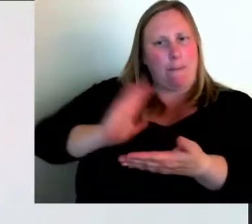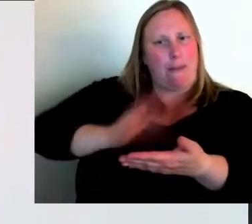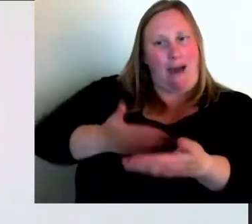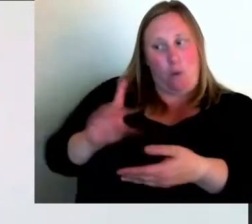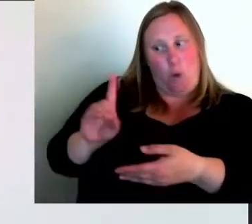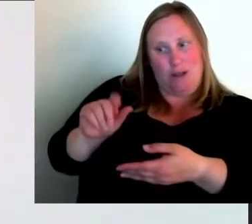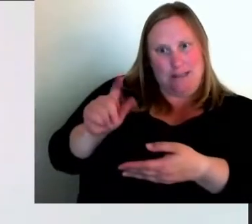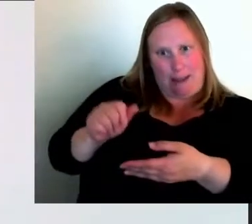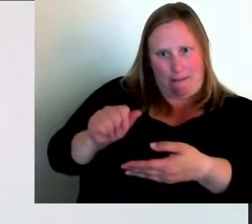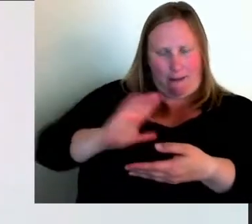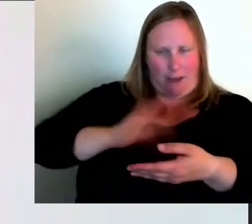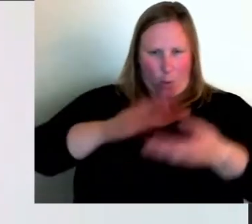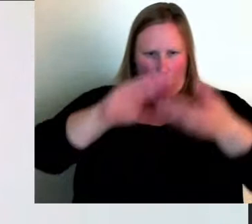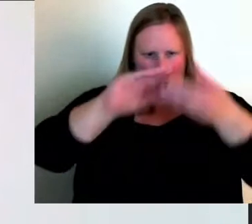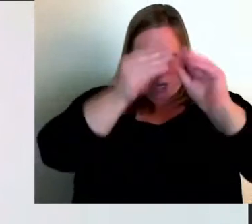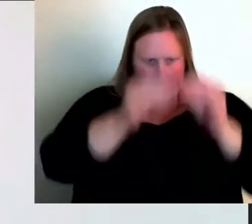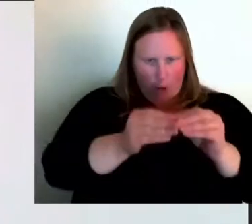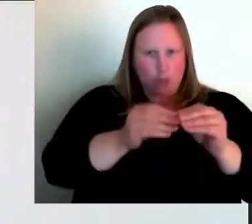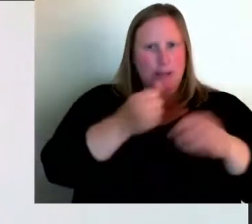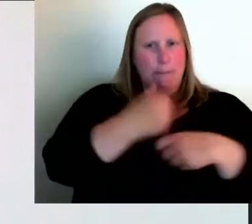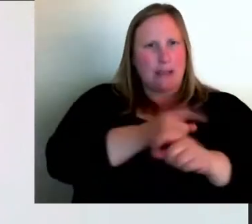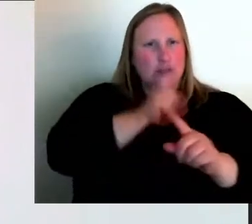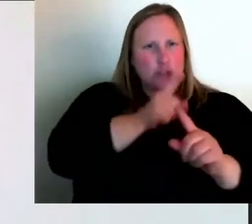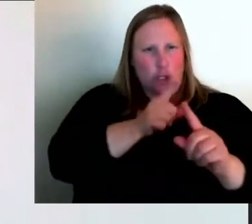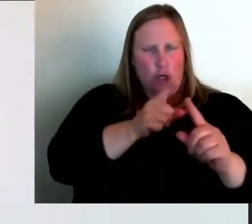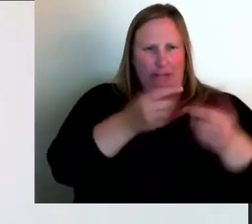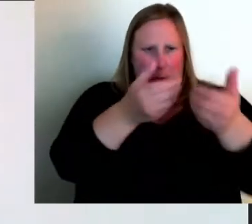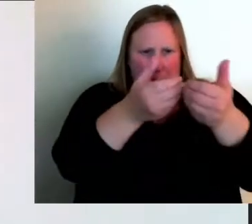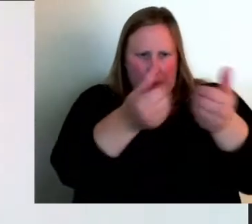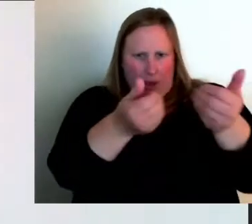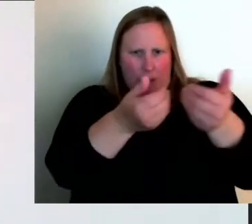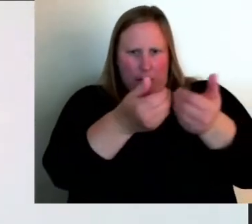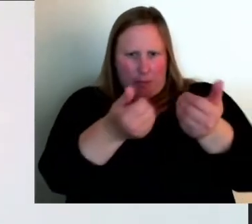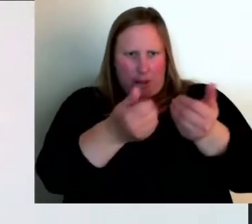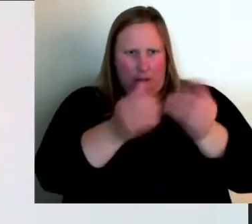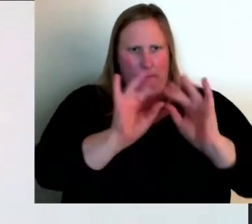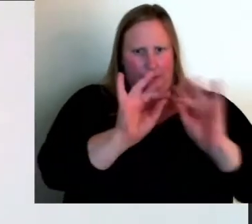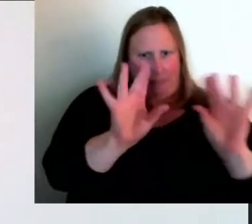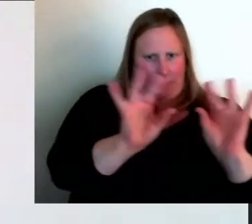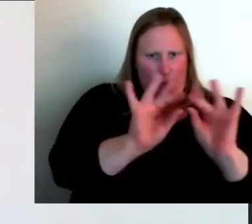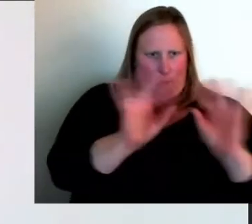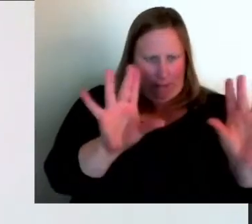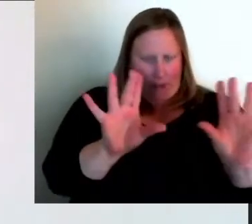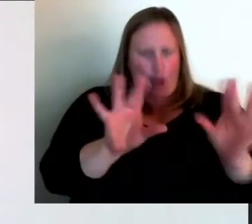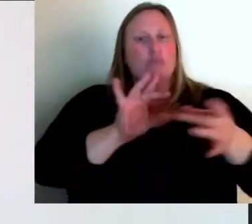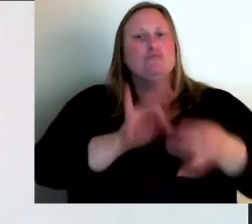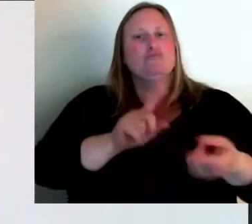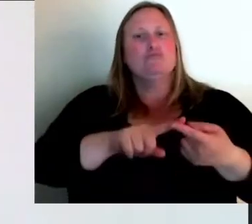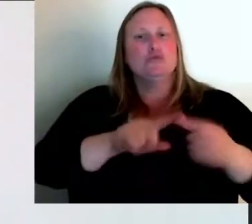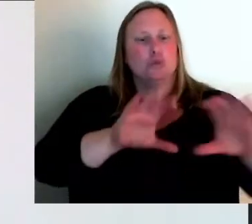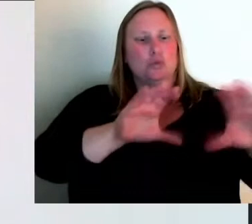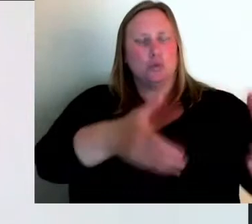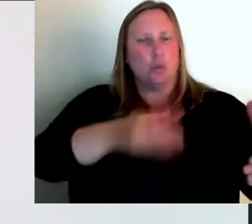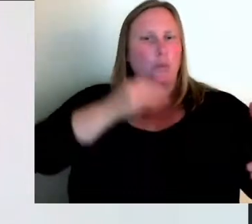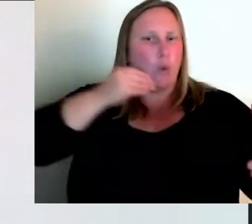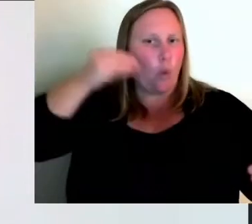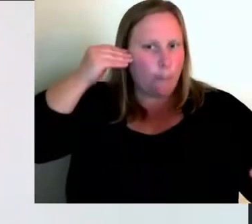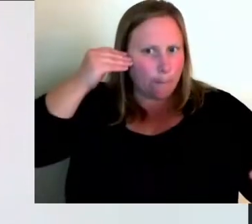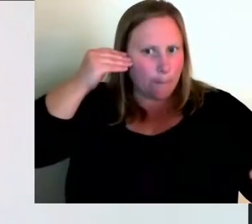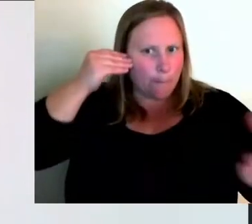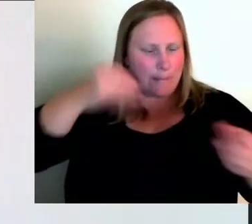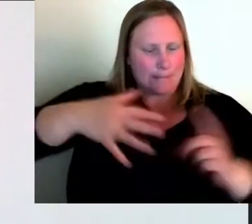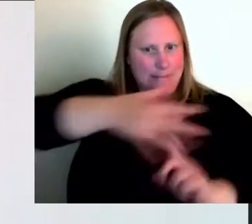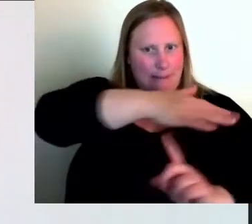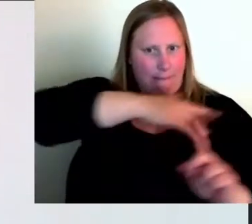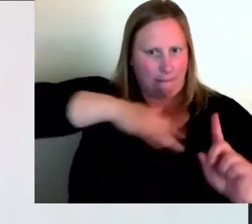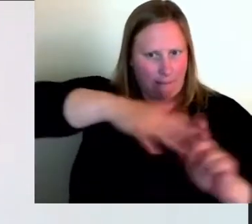those efforts to make sure that we are providing good data on group housing setting. And we are also working on doing some cleanup of our race and